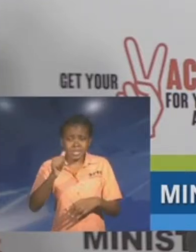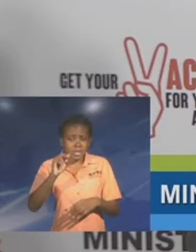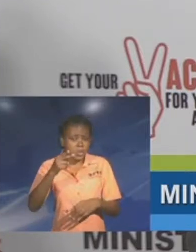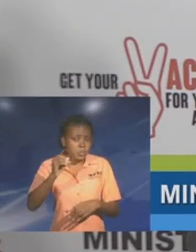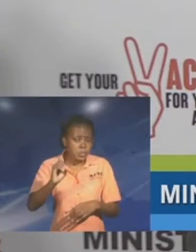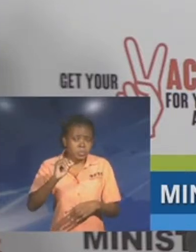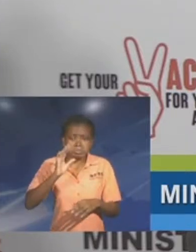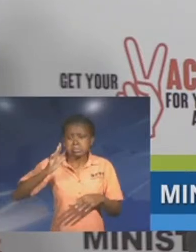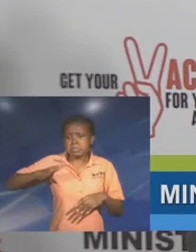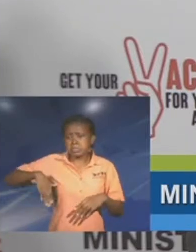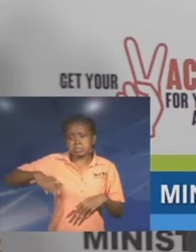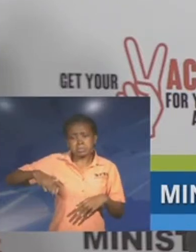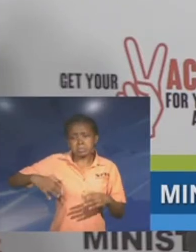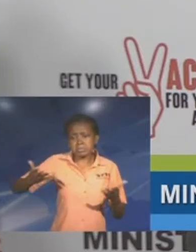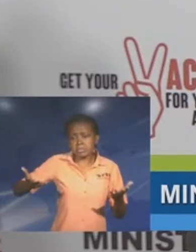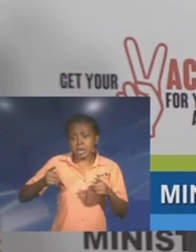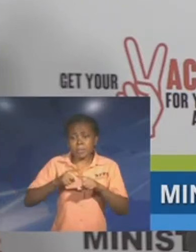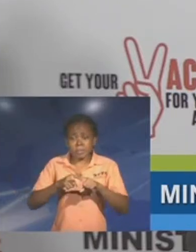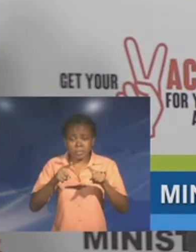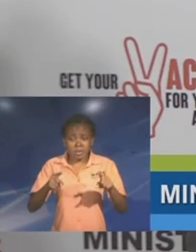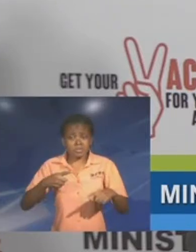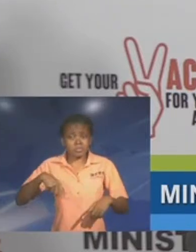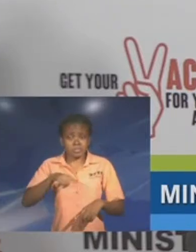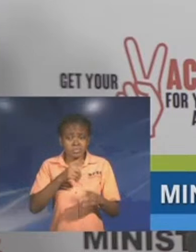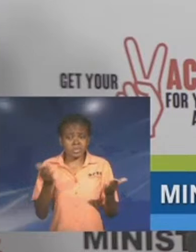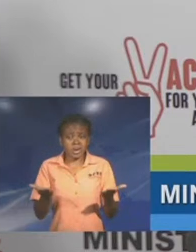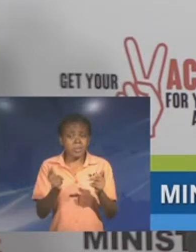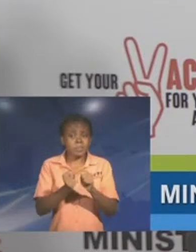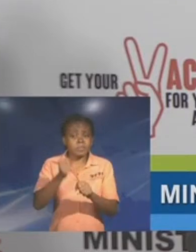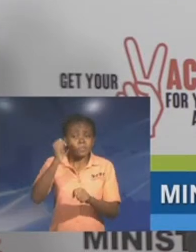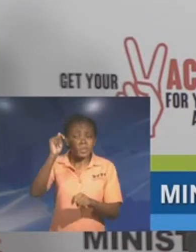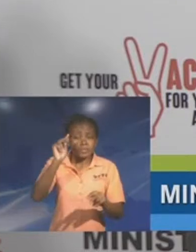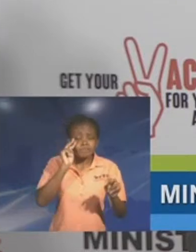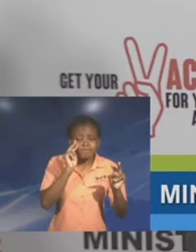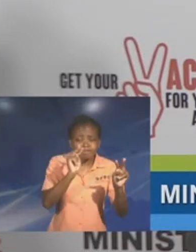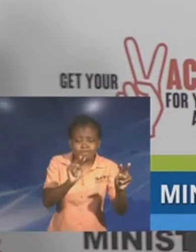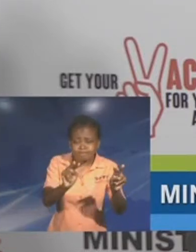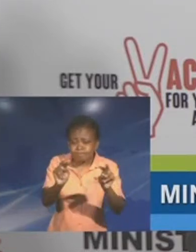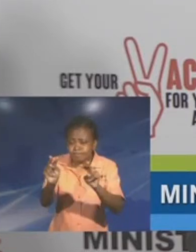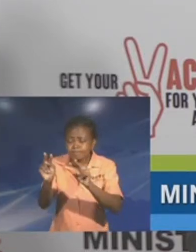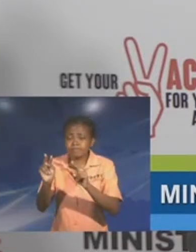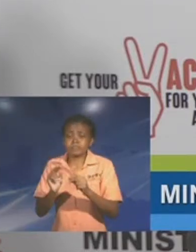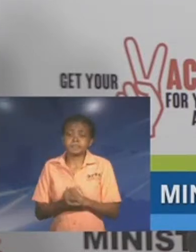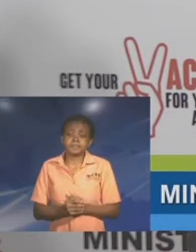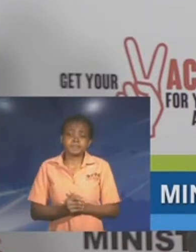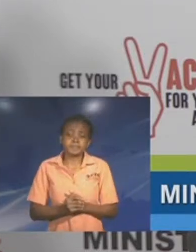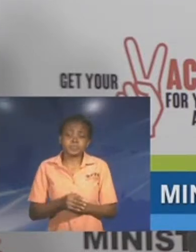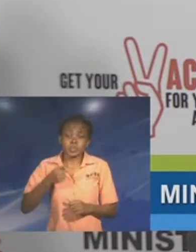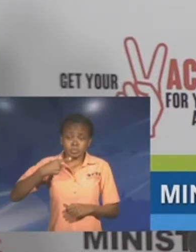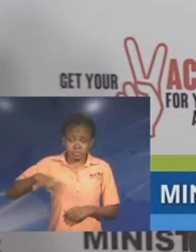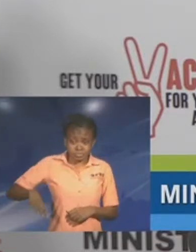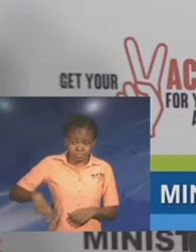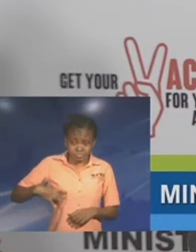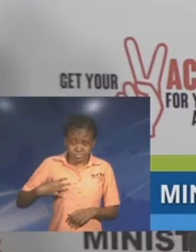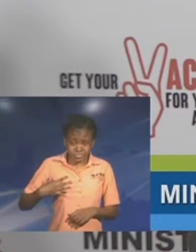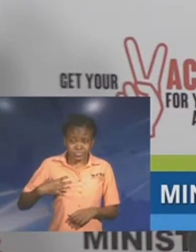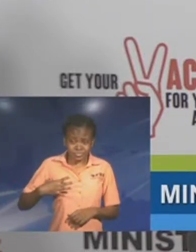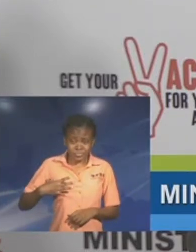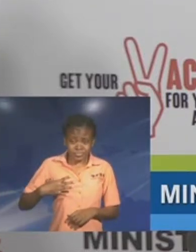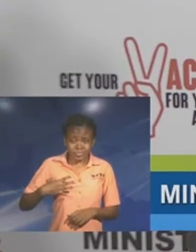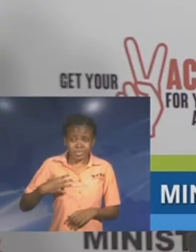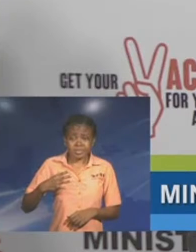is something that we have on our radar in Trinidad and Tobago. I am also chair of the intersectoral committee that deals